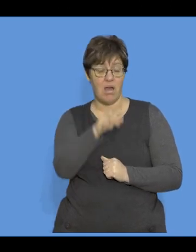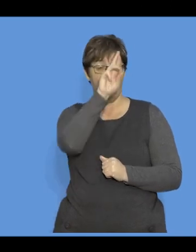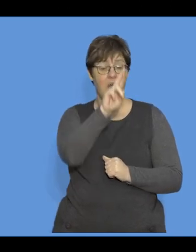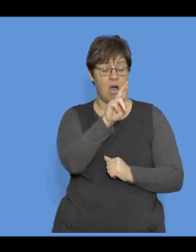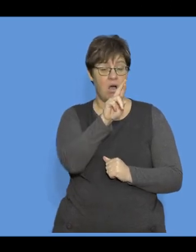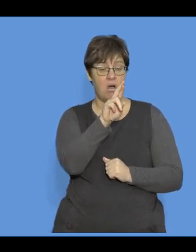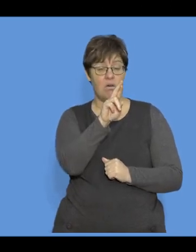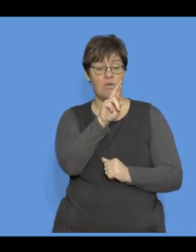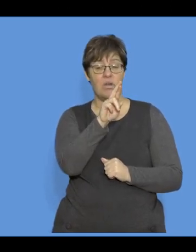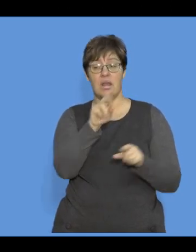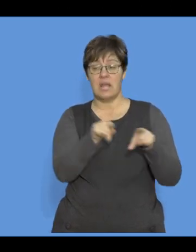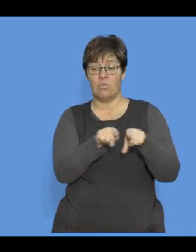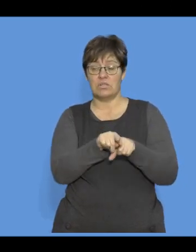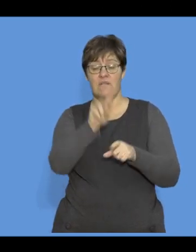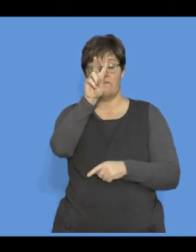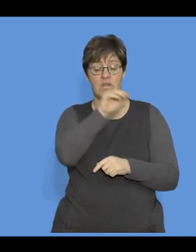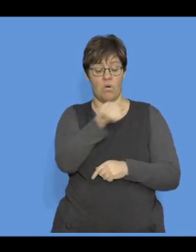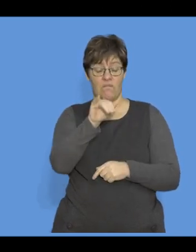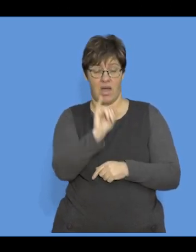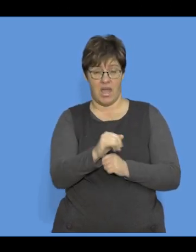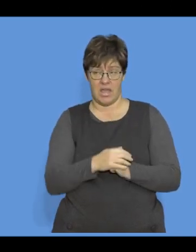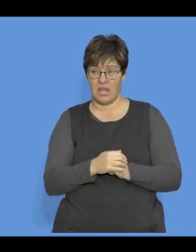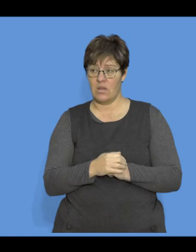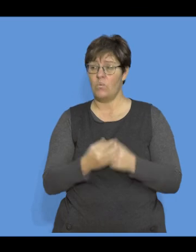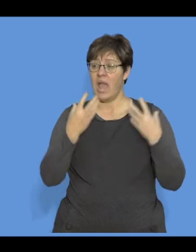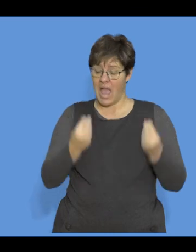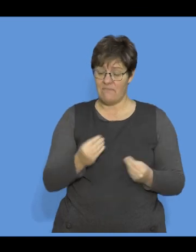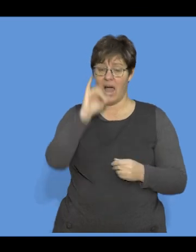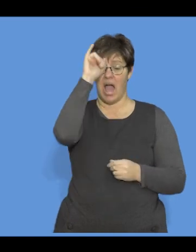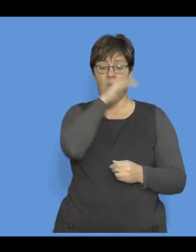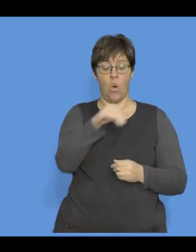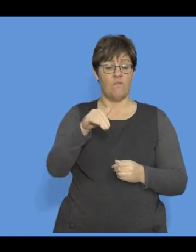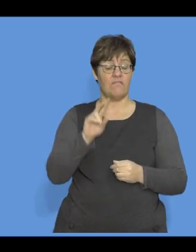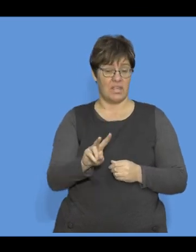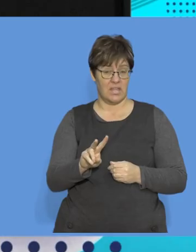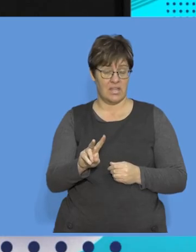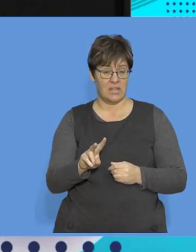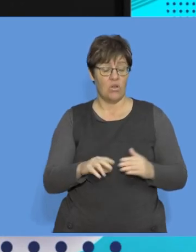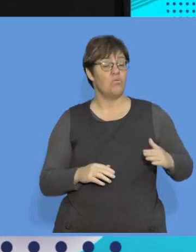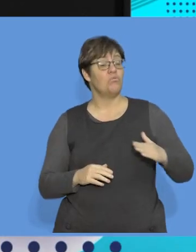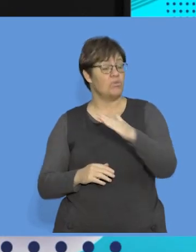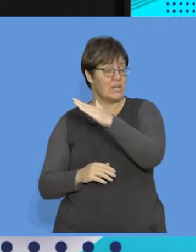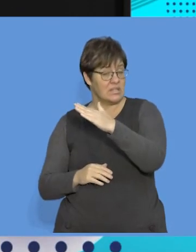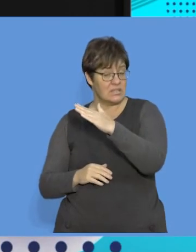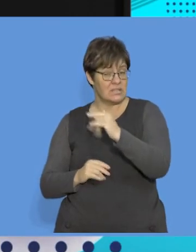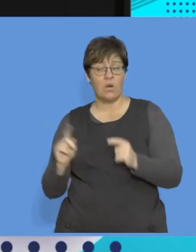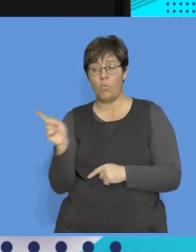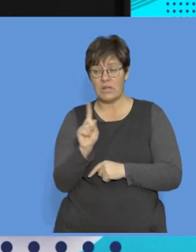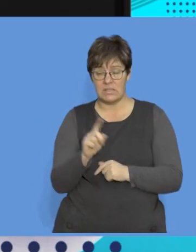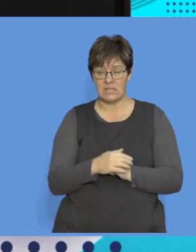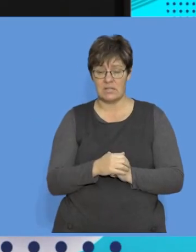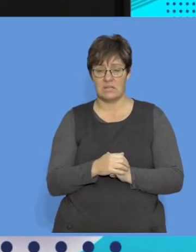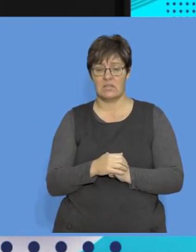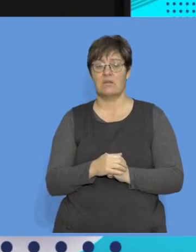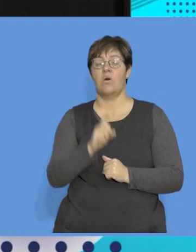over I, but we've got I over V. So what's the gradient? The gradient is going to be